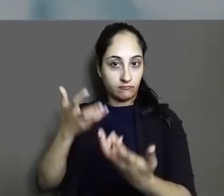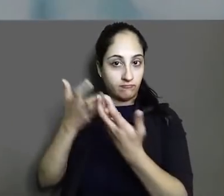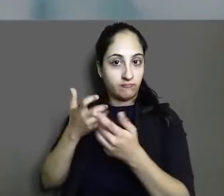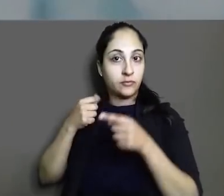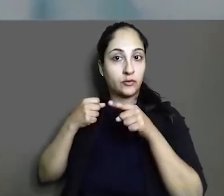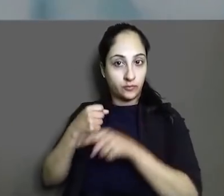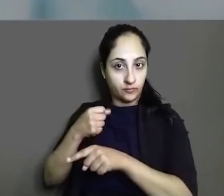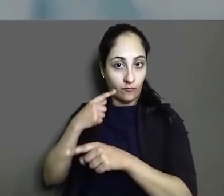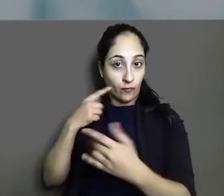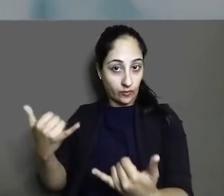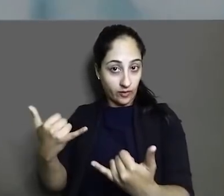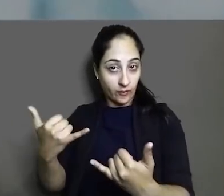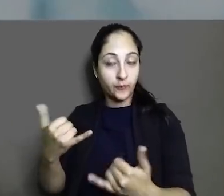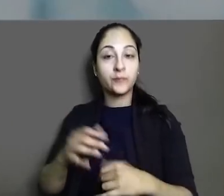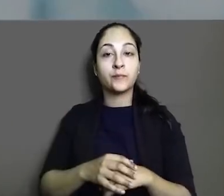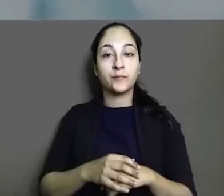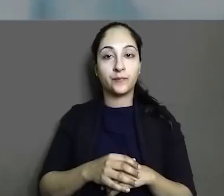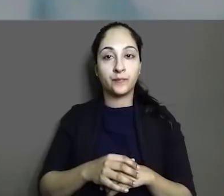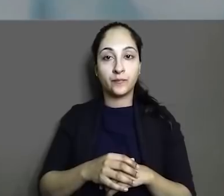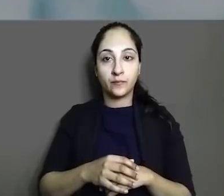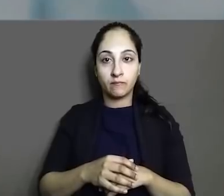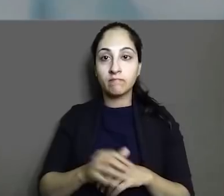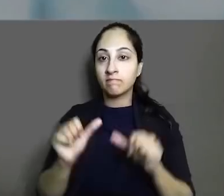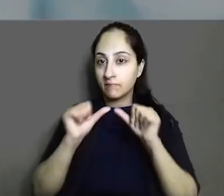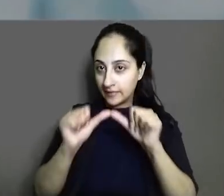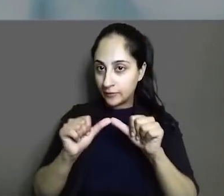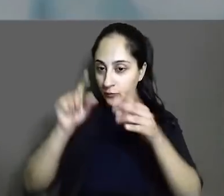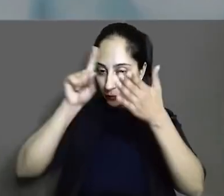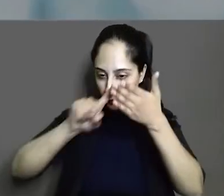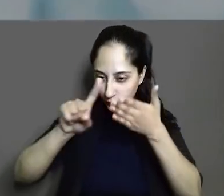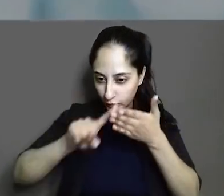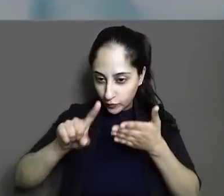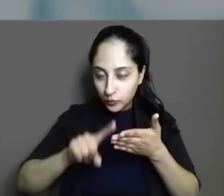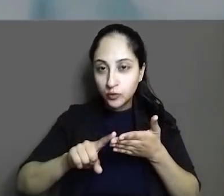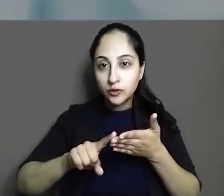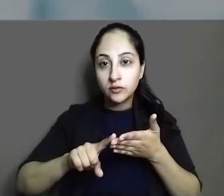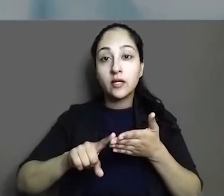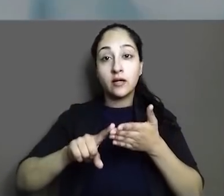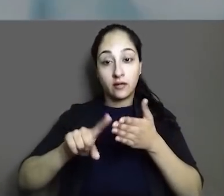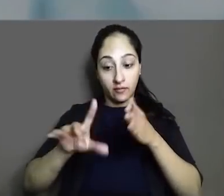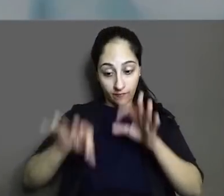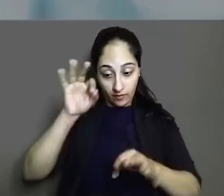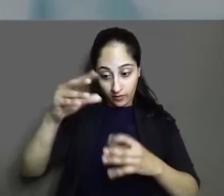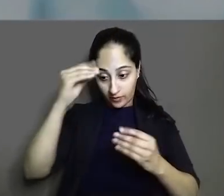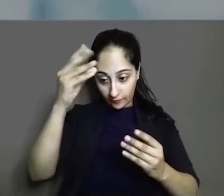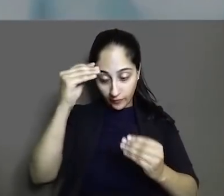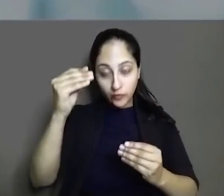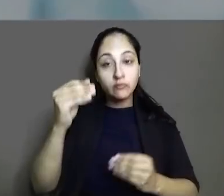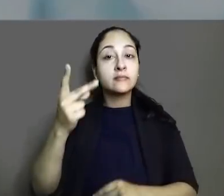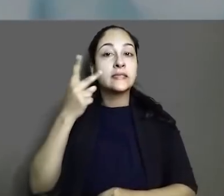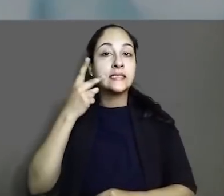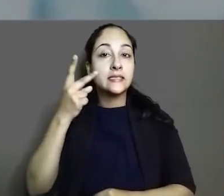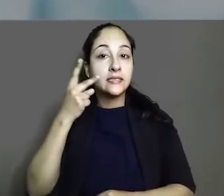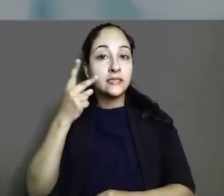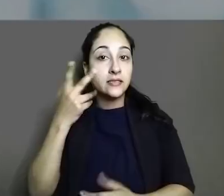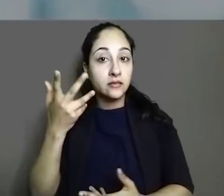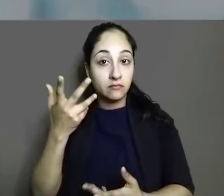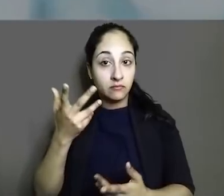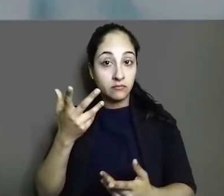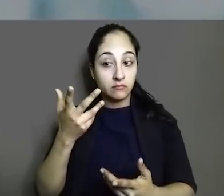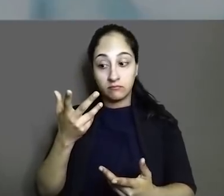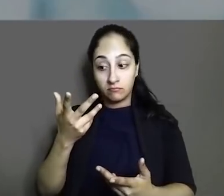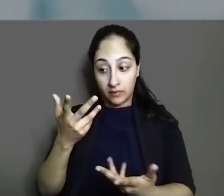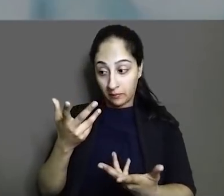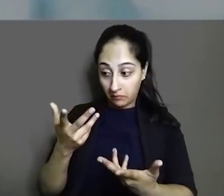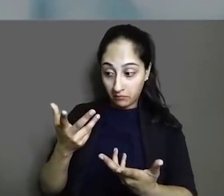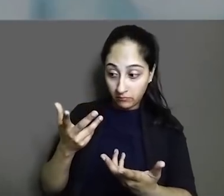that the vaccines are still somewhat or still effective for some of these variants. So that's good. And it's great that